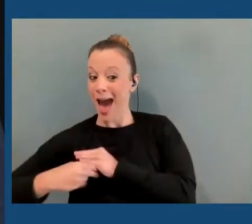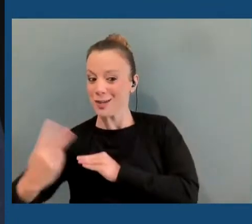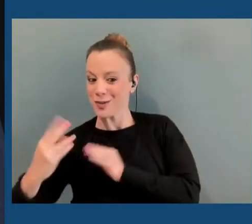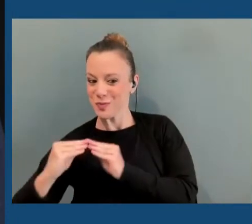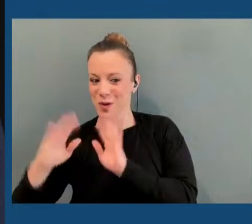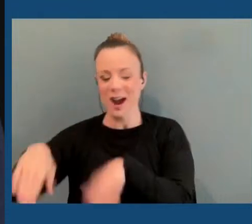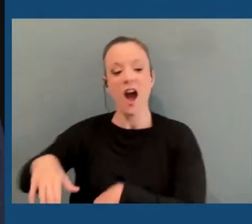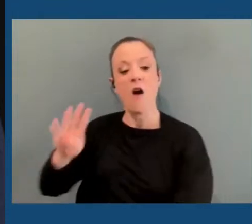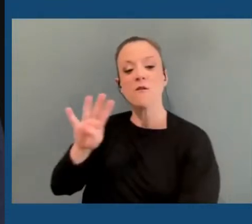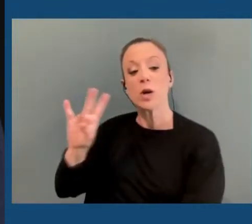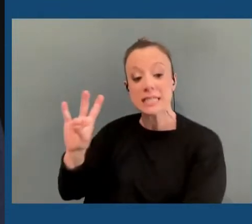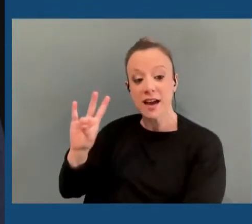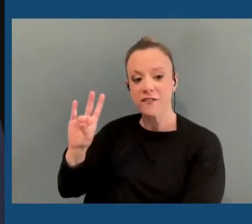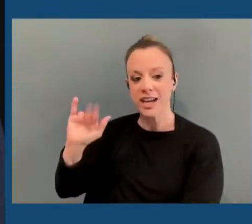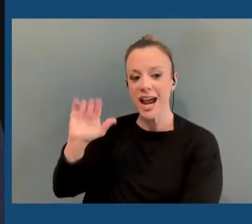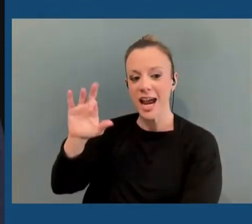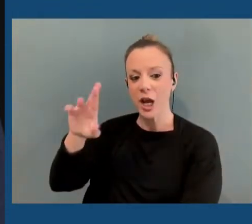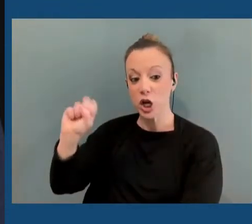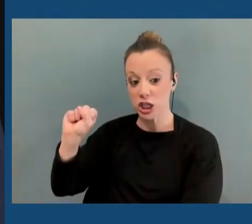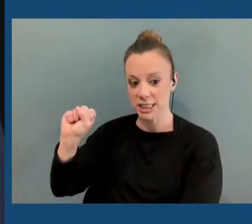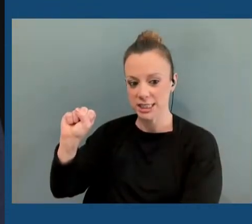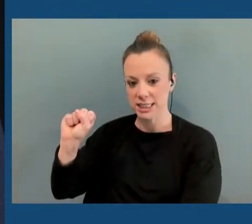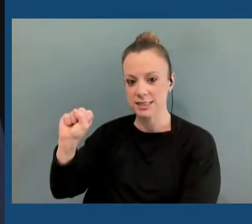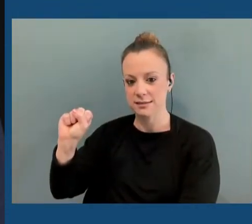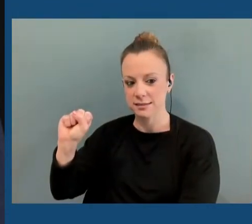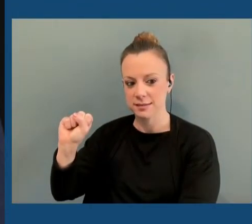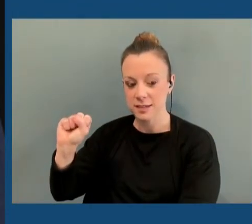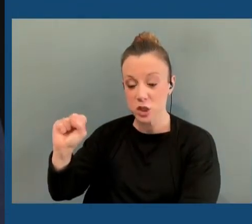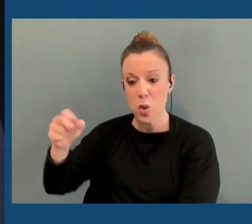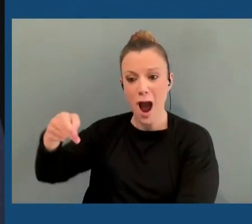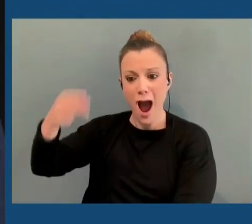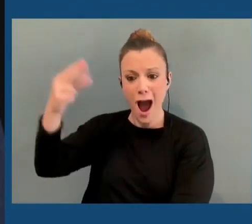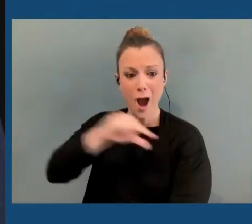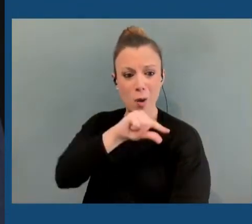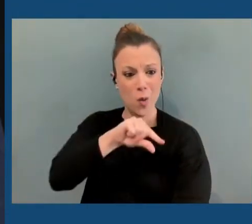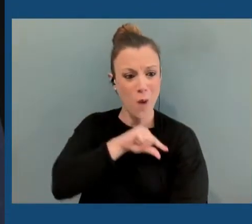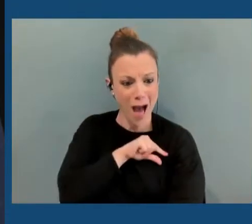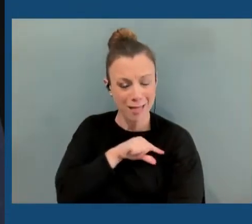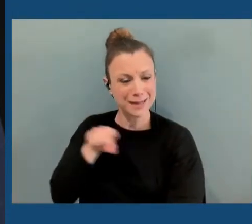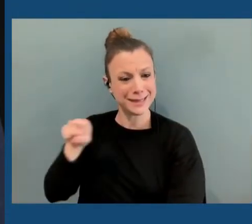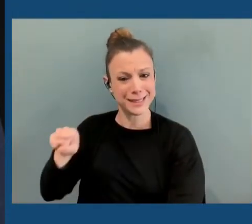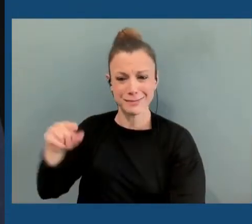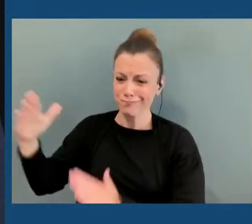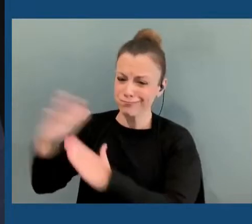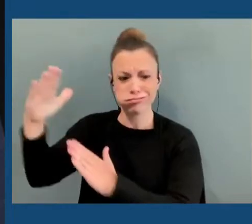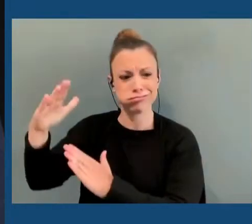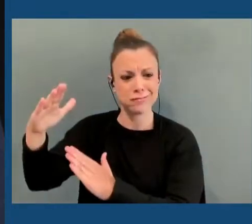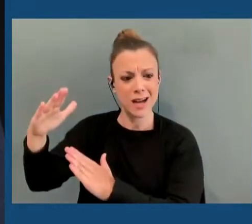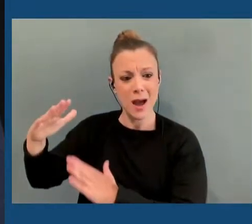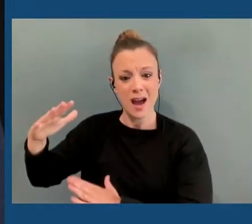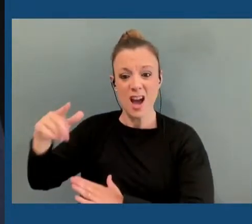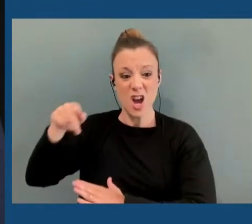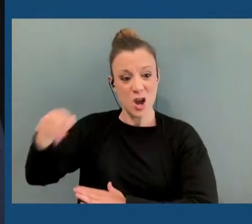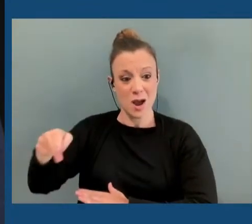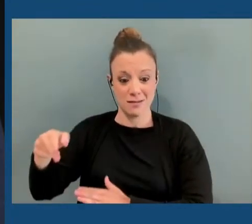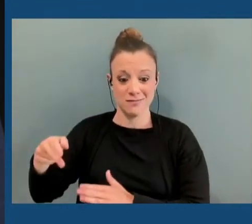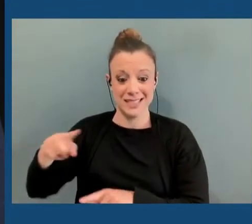To high quality, mixed-use, mixed-income housing to revitalize this